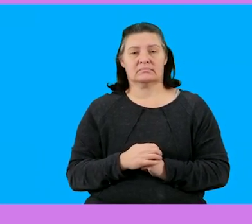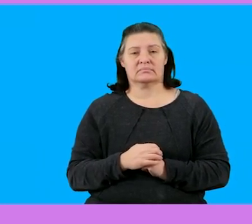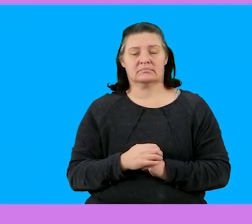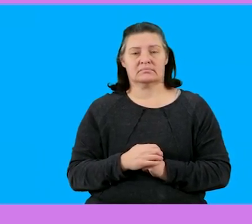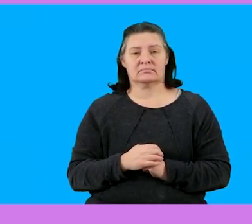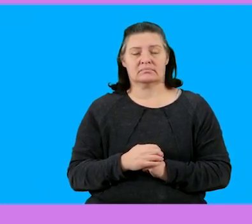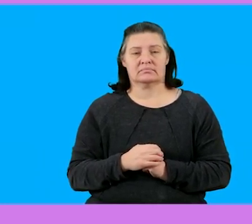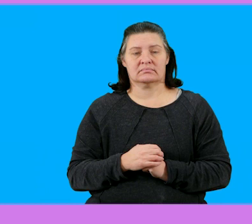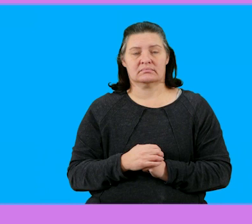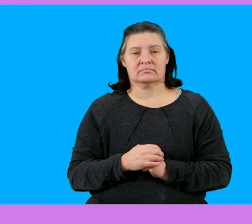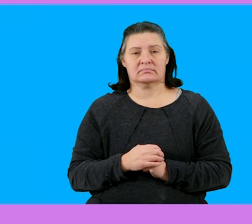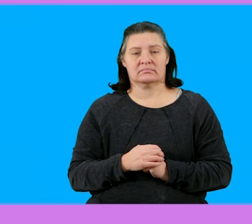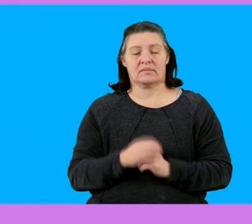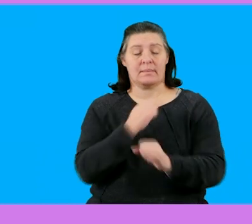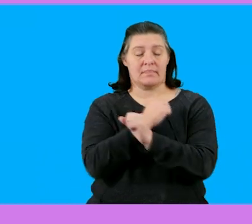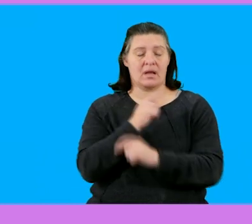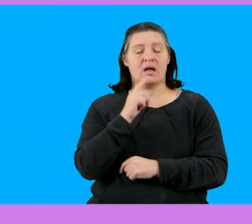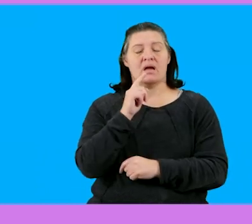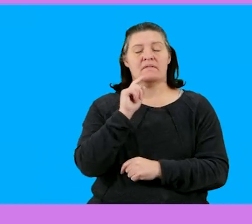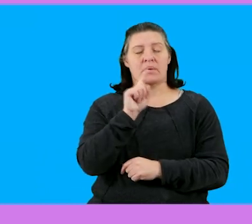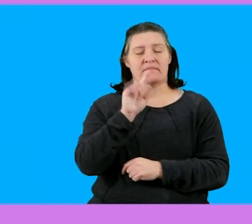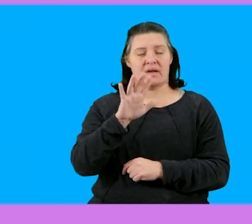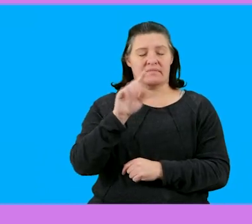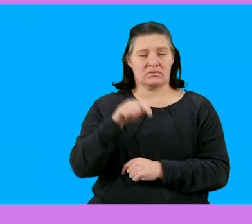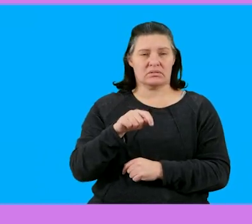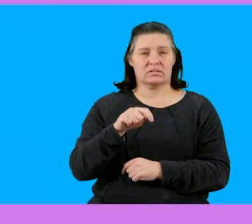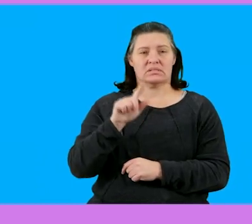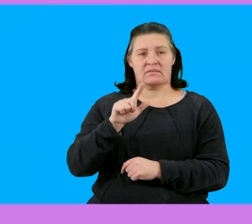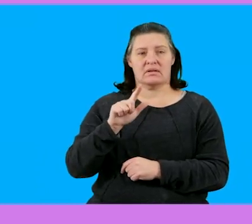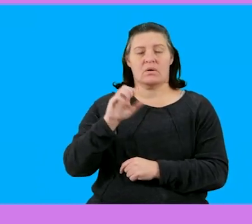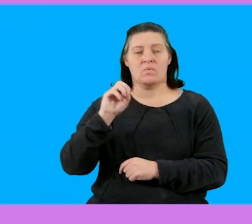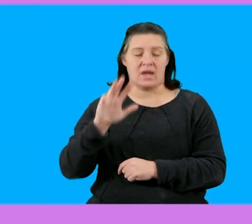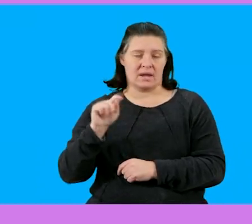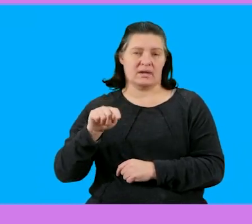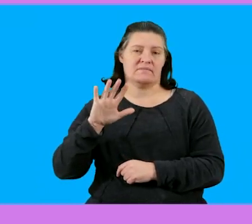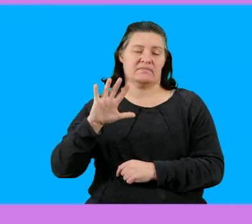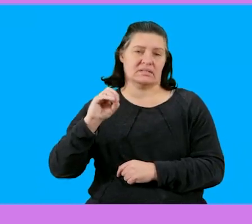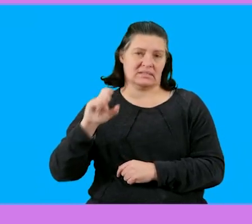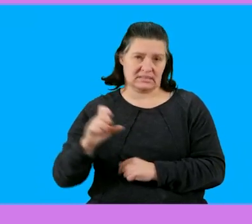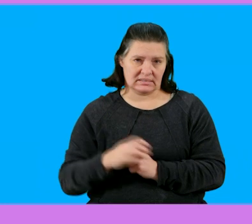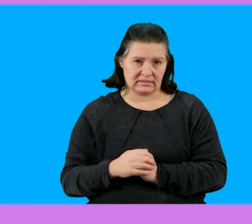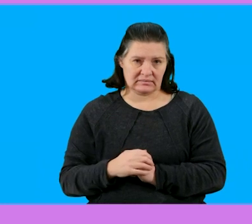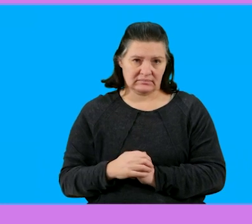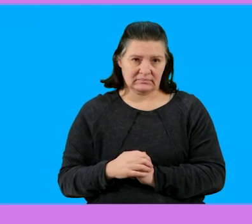okay on the balance of 15,709 rent and fifty cents